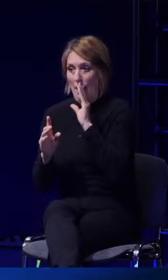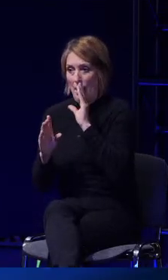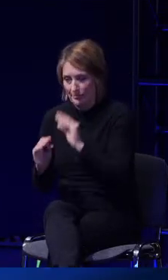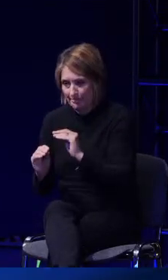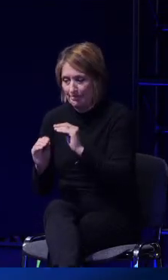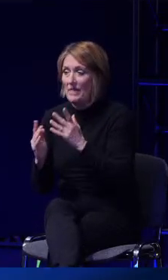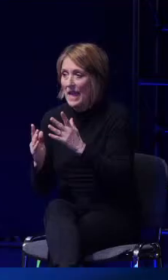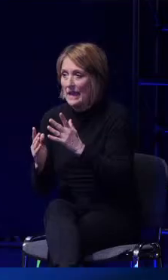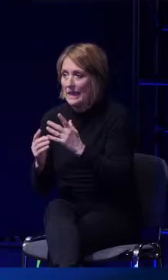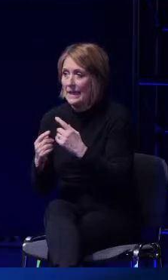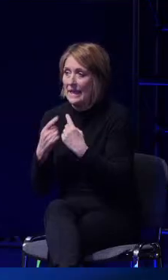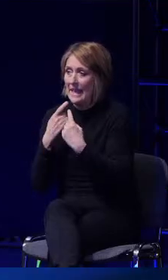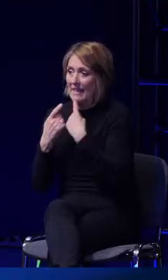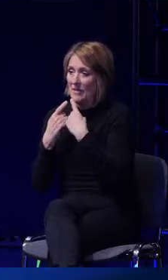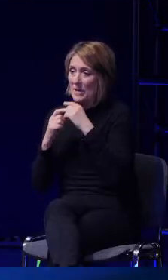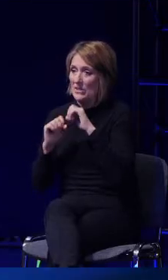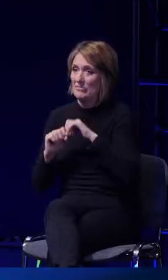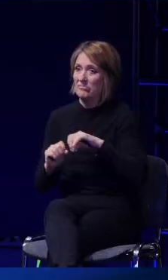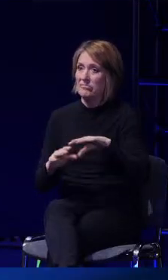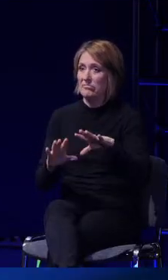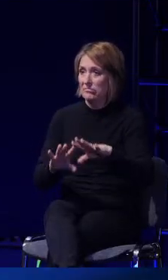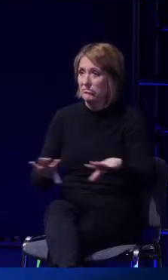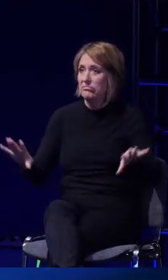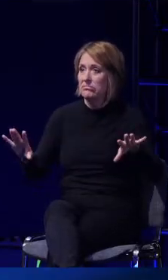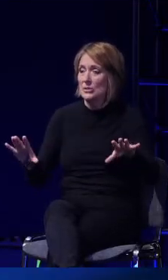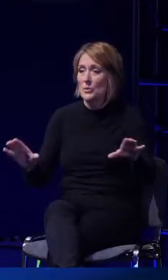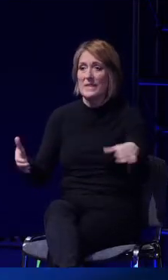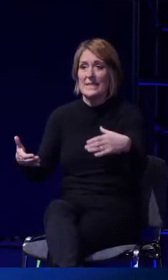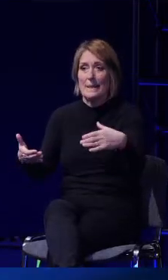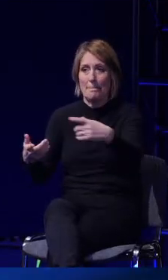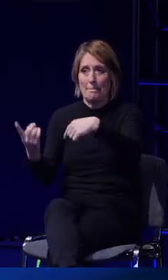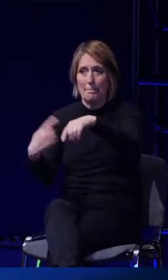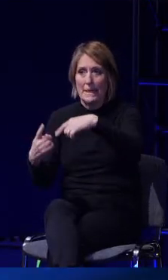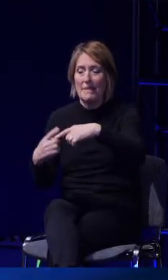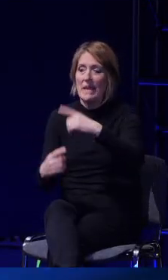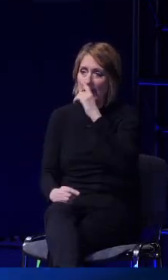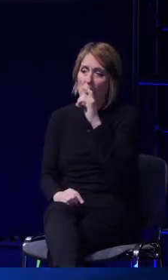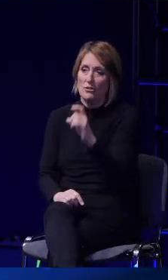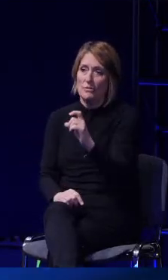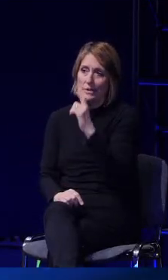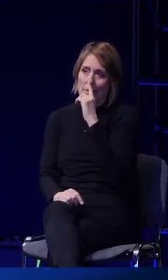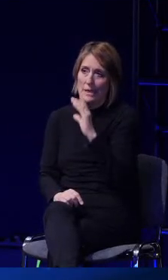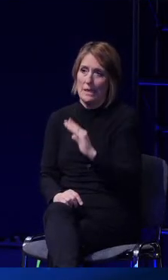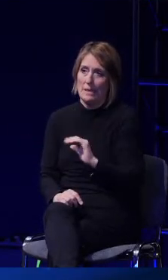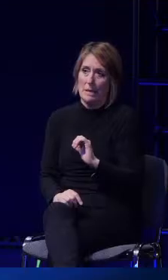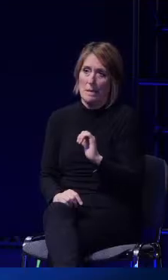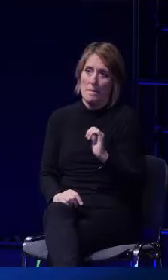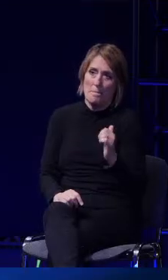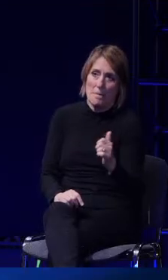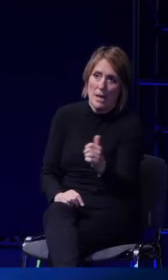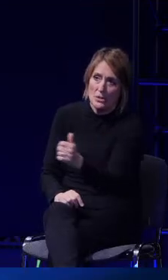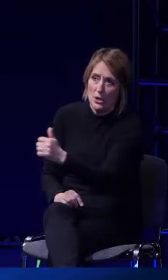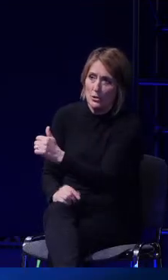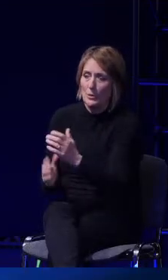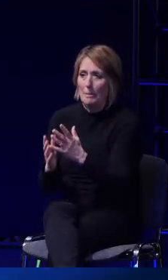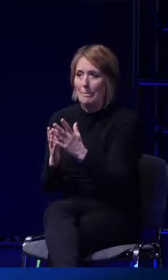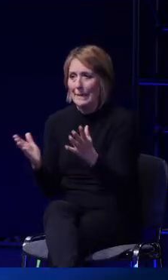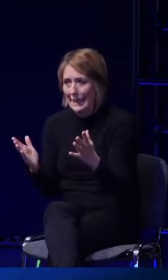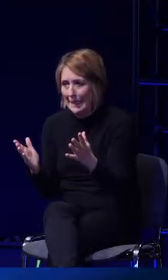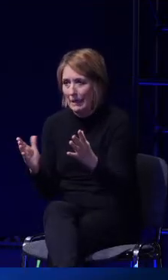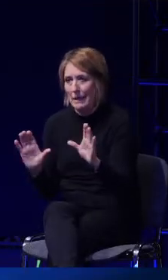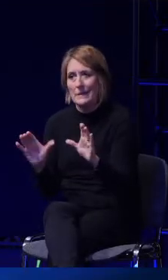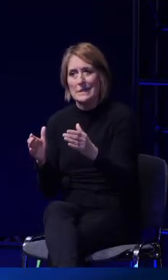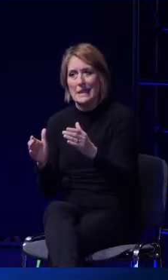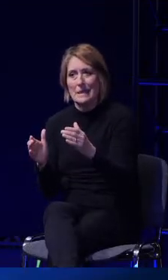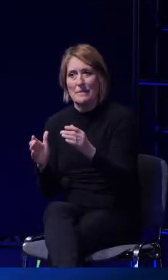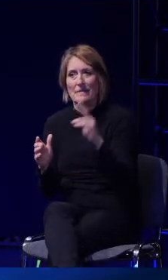the information can flow to the full team, and then Chris can pass on to this big team of floor sparks. I mean, just to give you